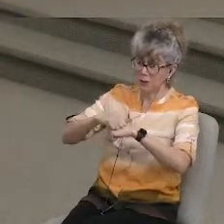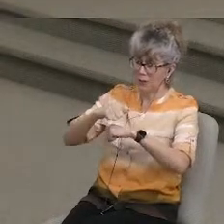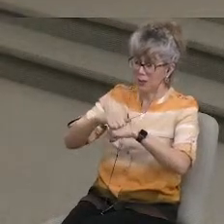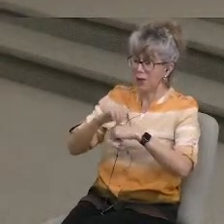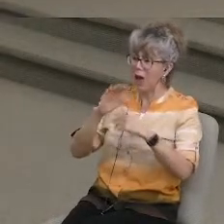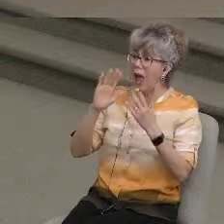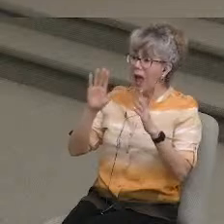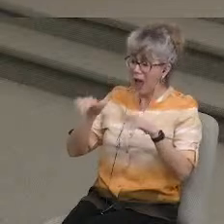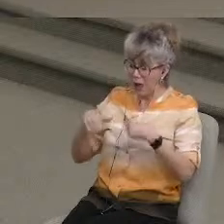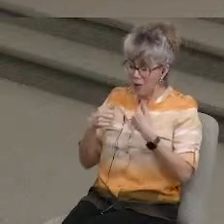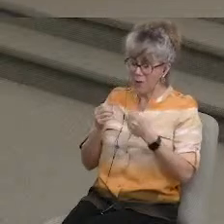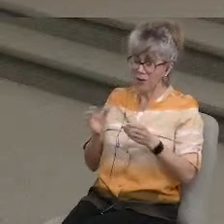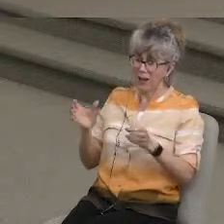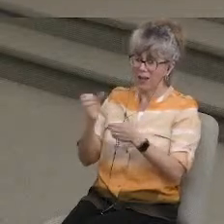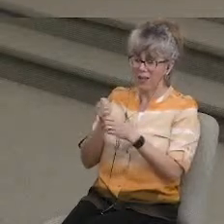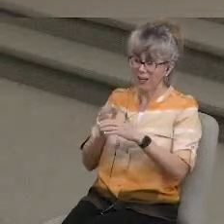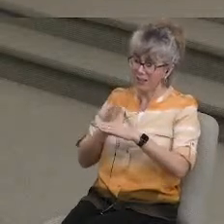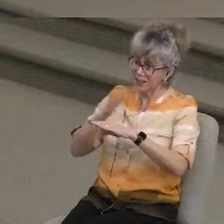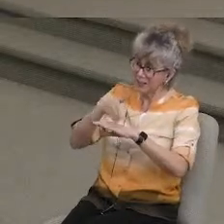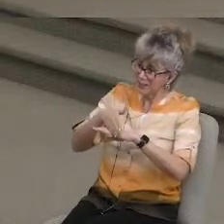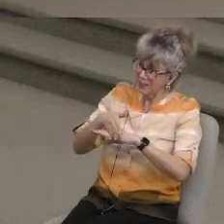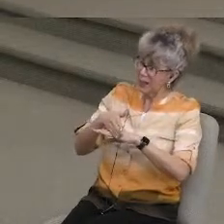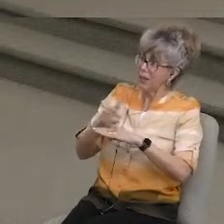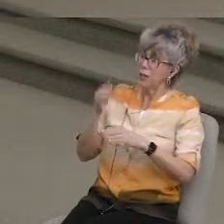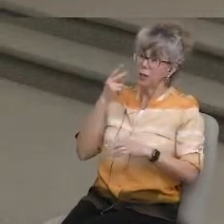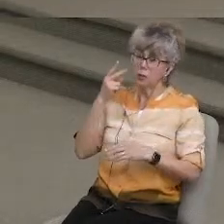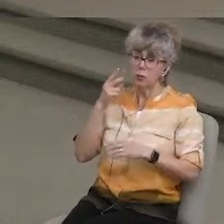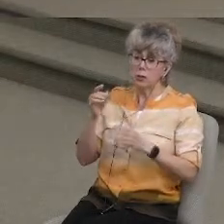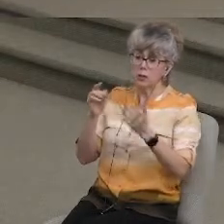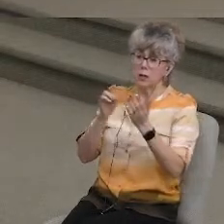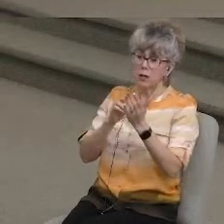get inside to see our crucified Lord?"